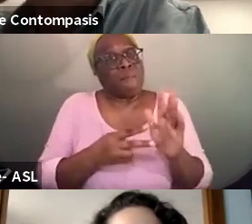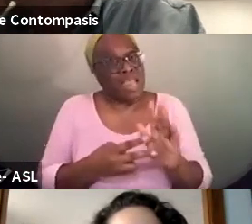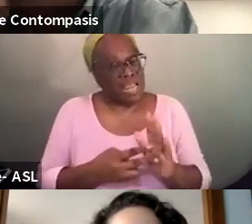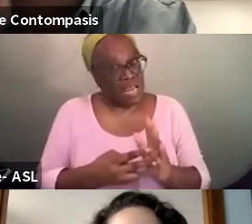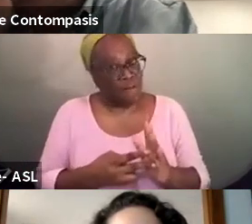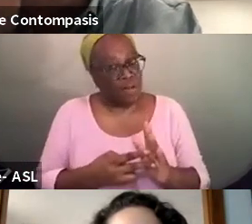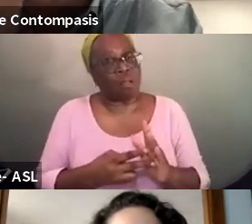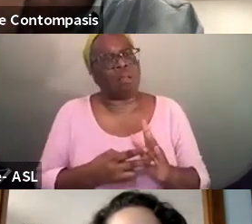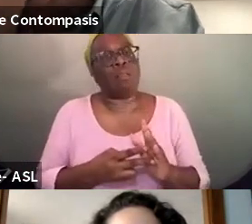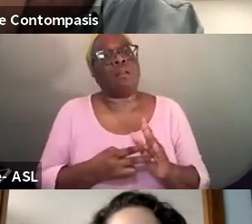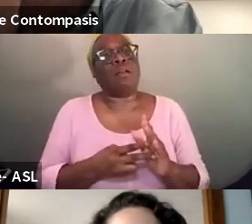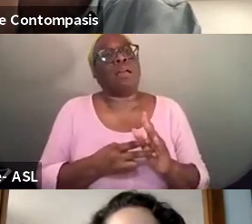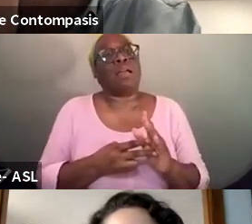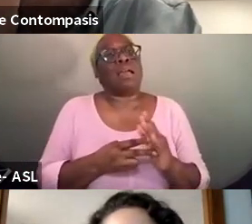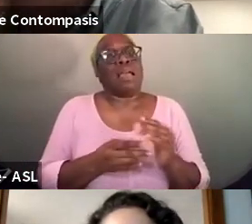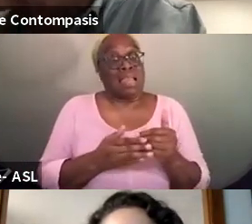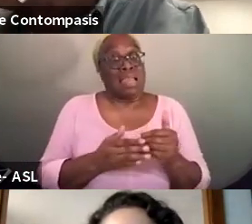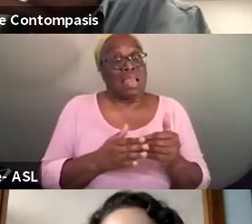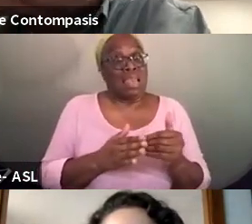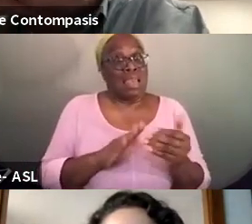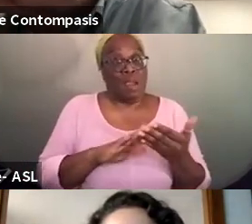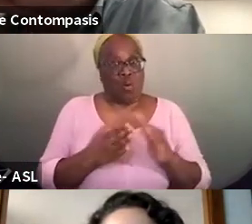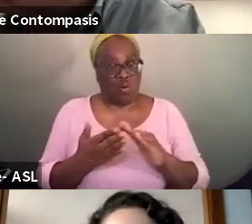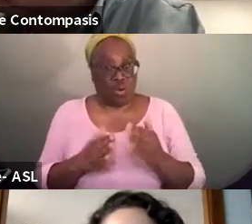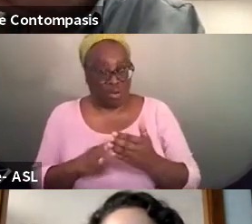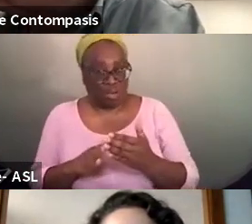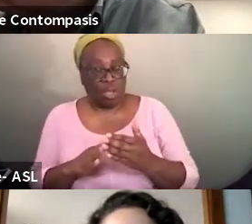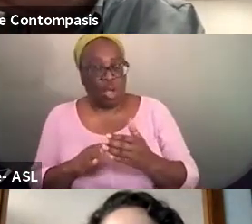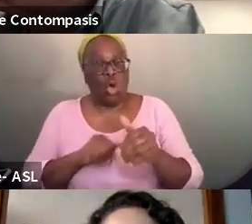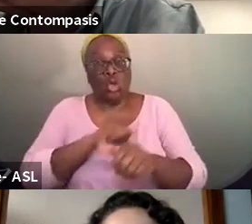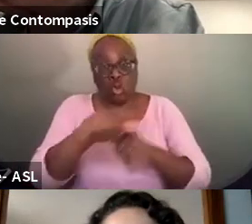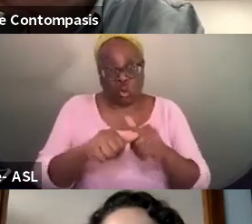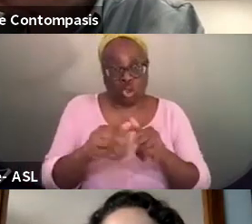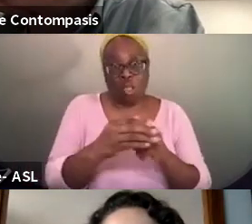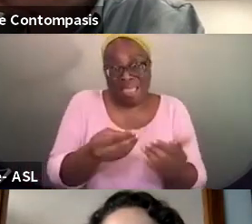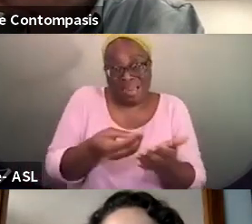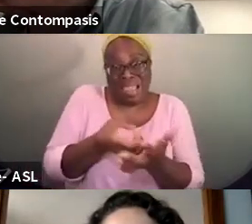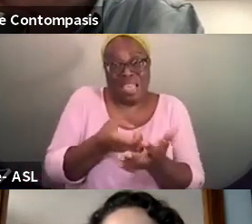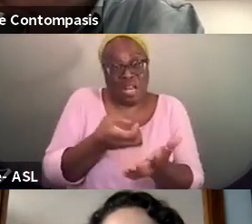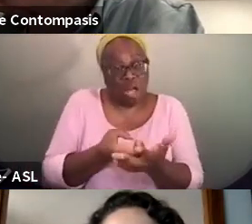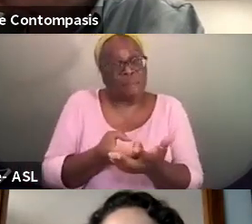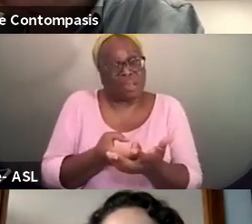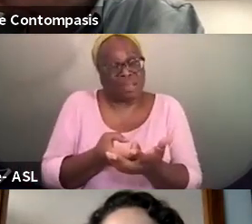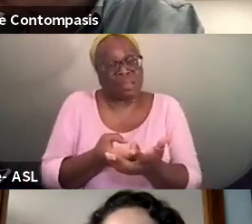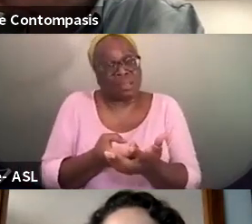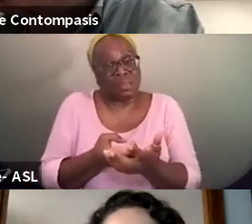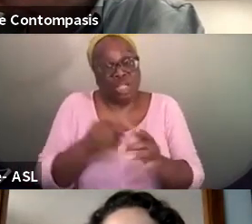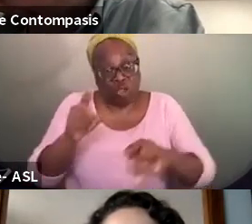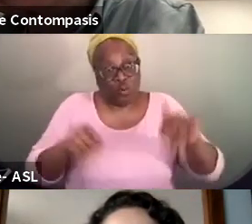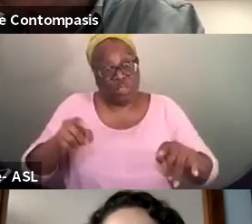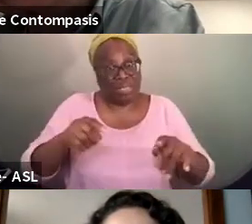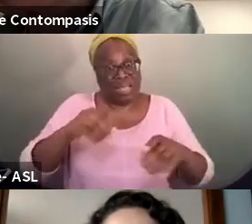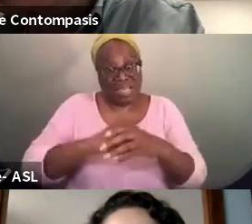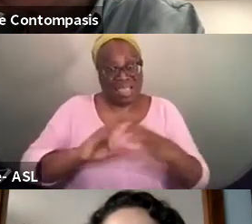and racial diversity in our exam schools, but does so clearly within the